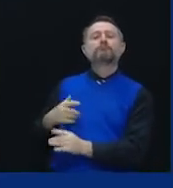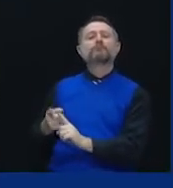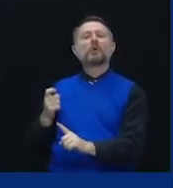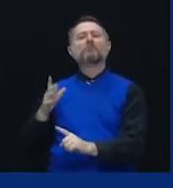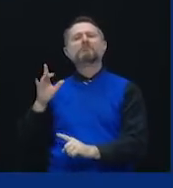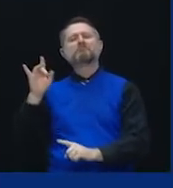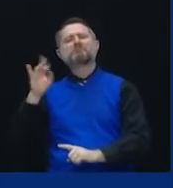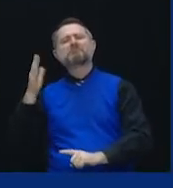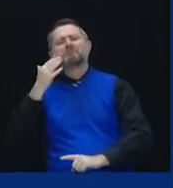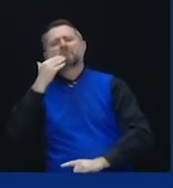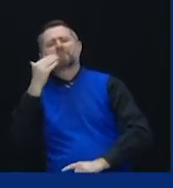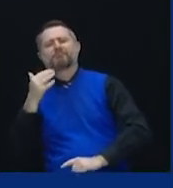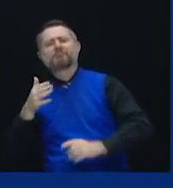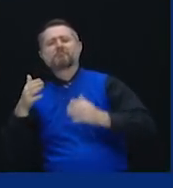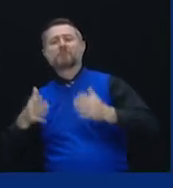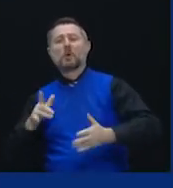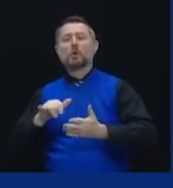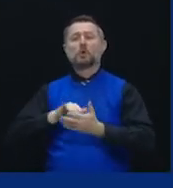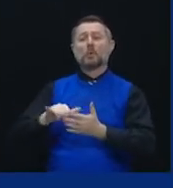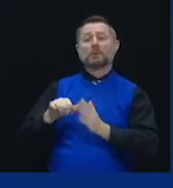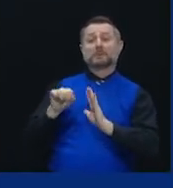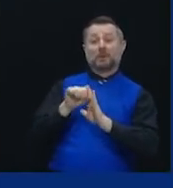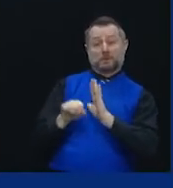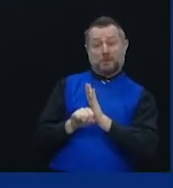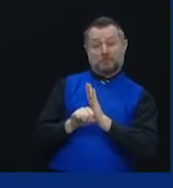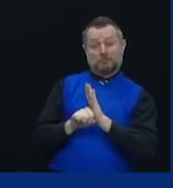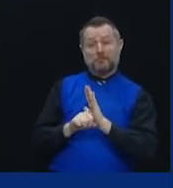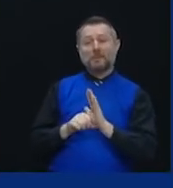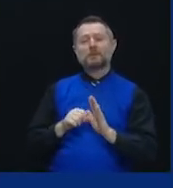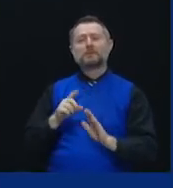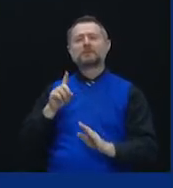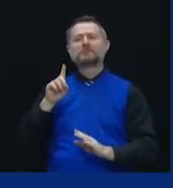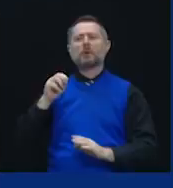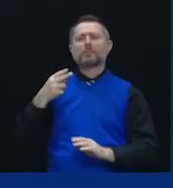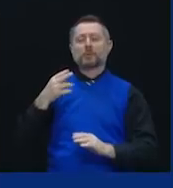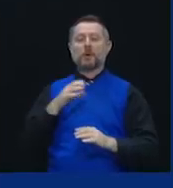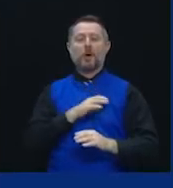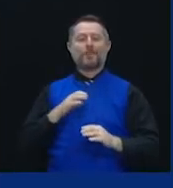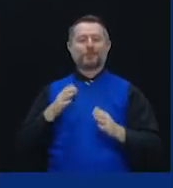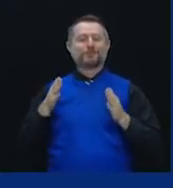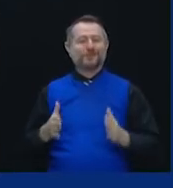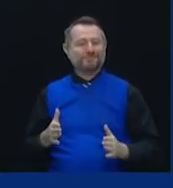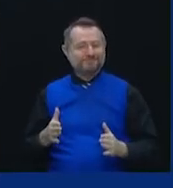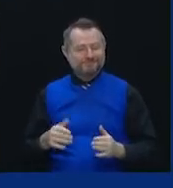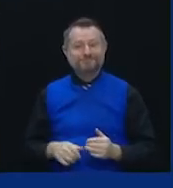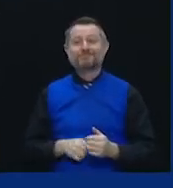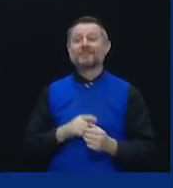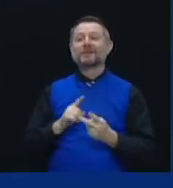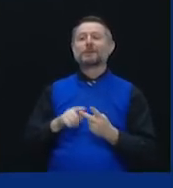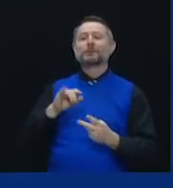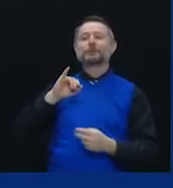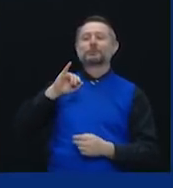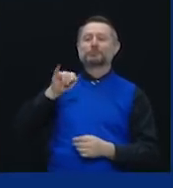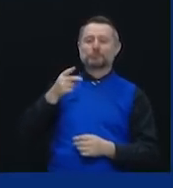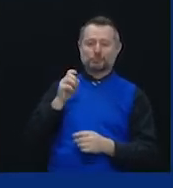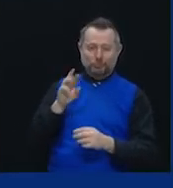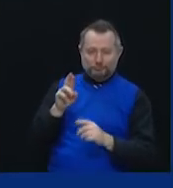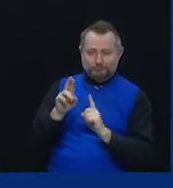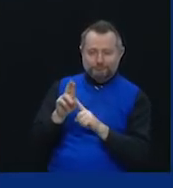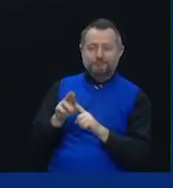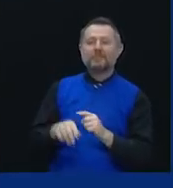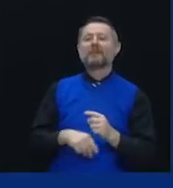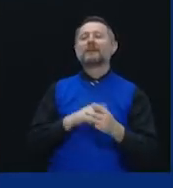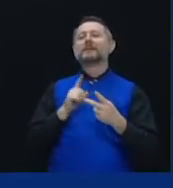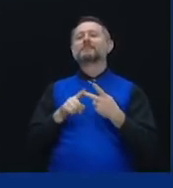Zucker. We then have Dr. Jeremy Bowl with us, who is the Executive Vice President, Chief Medical Officer of Mount